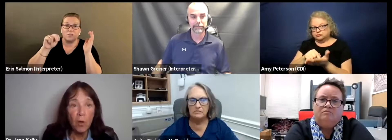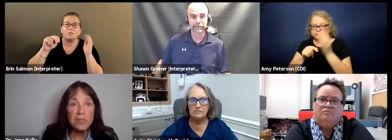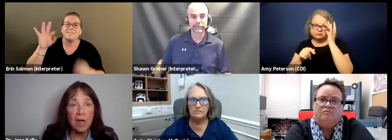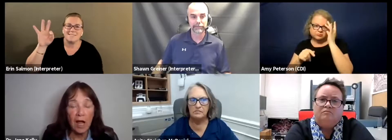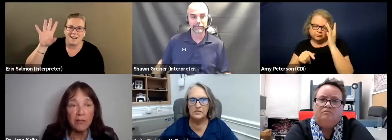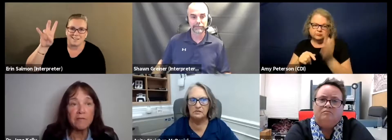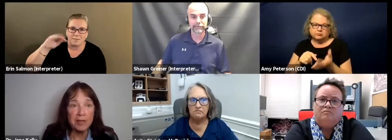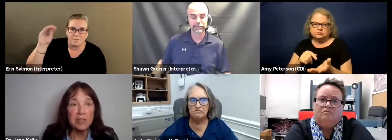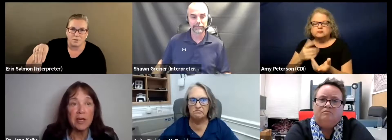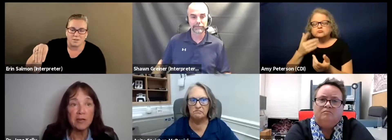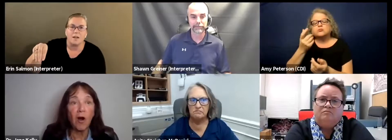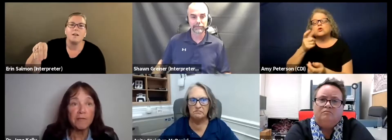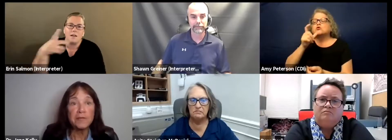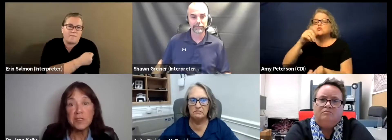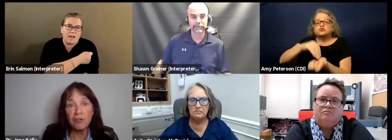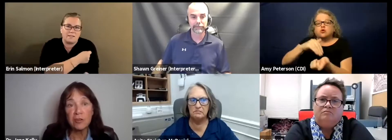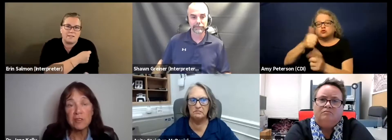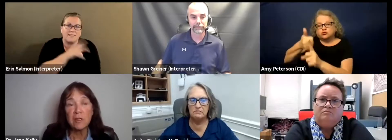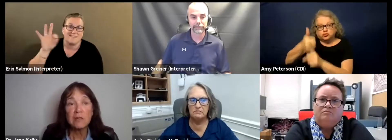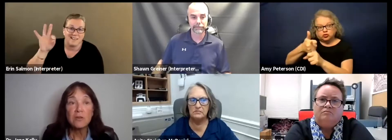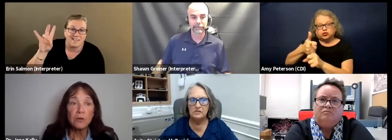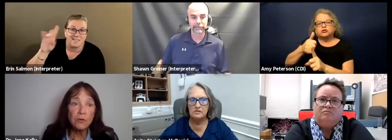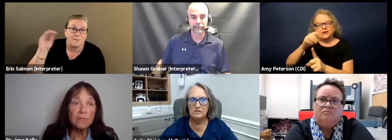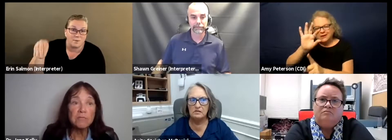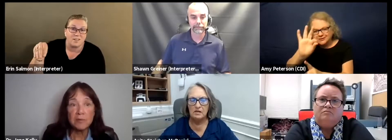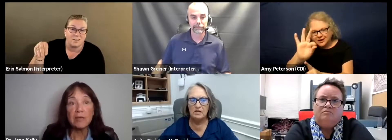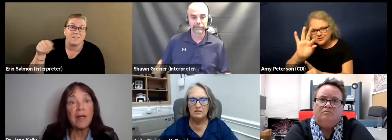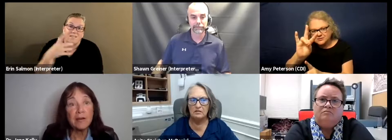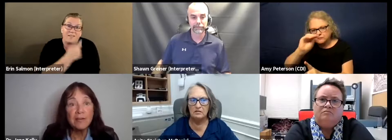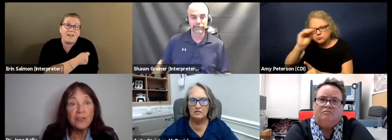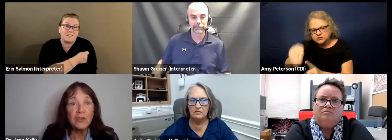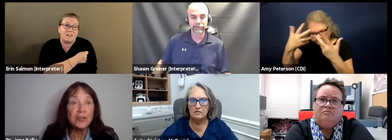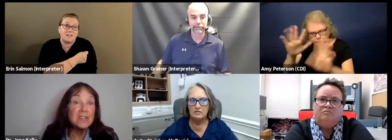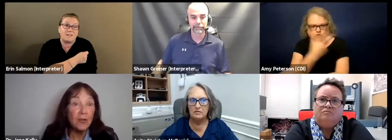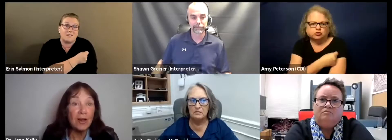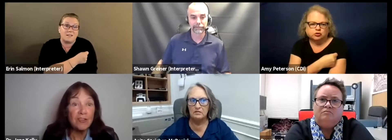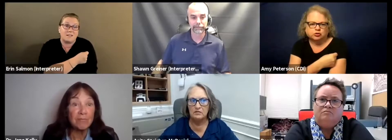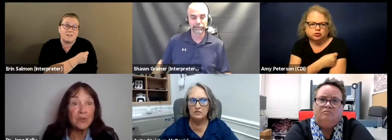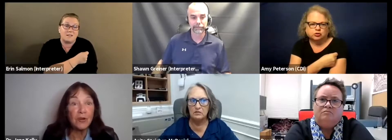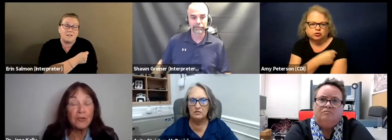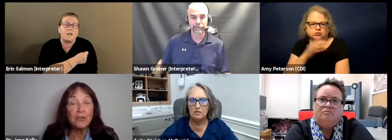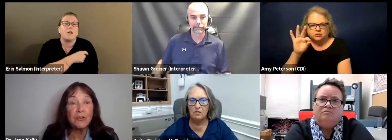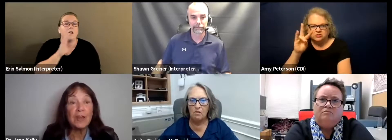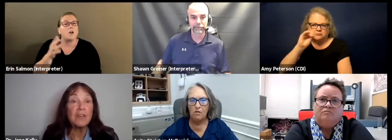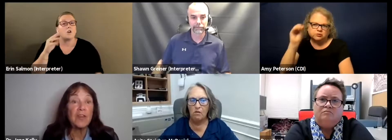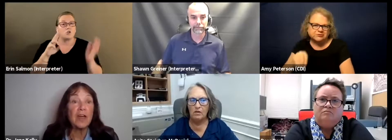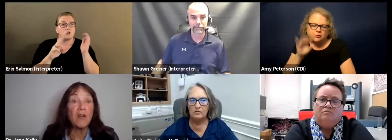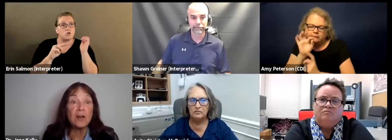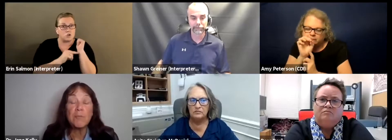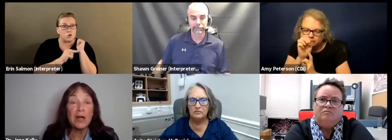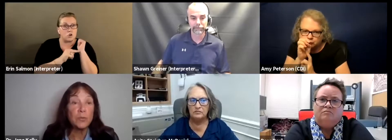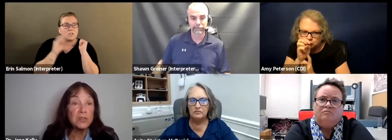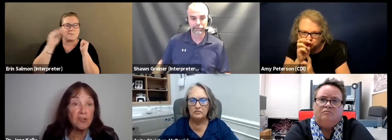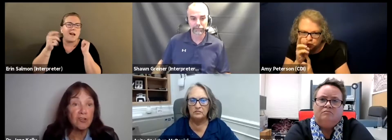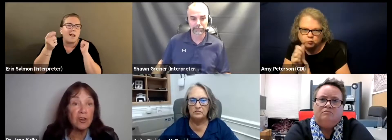the most highly vaccinated are physicians. So you can take that into consideration. You know, do you think that they are